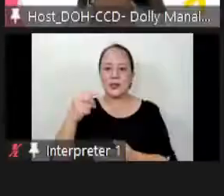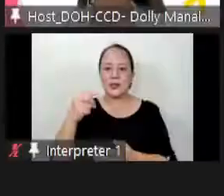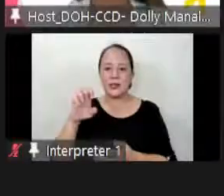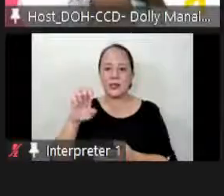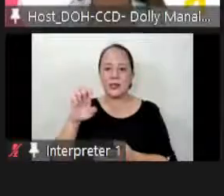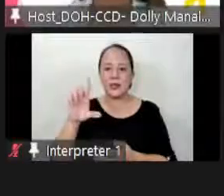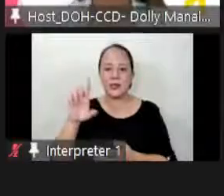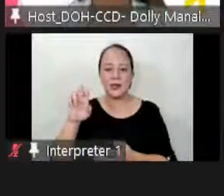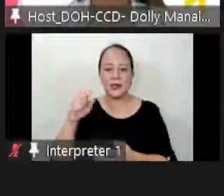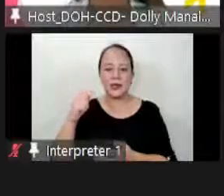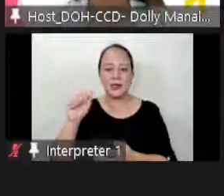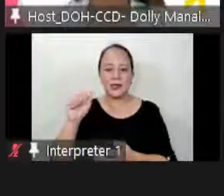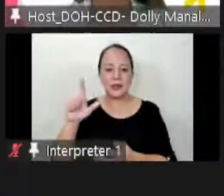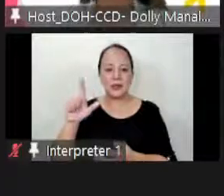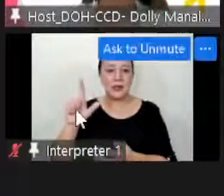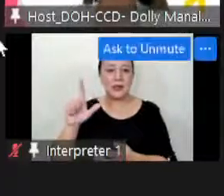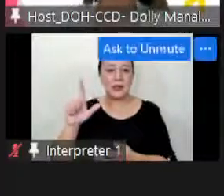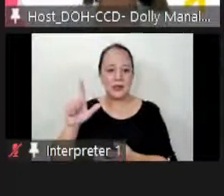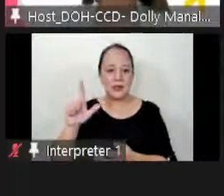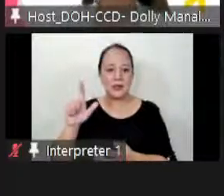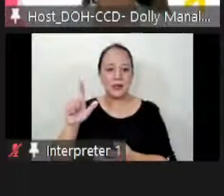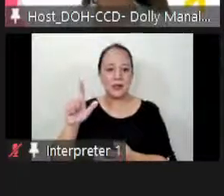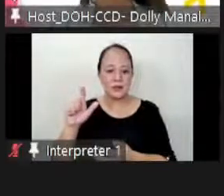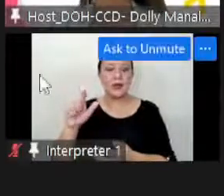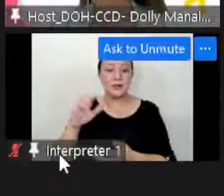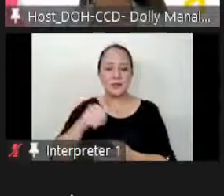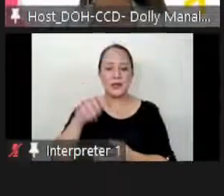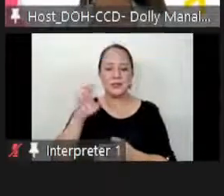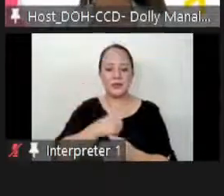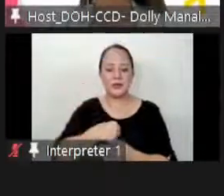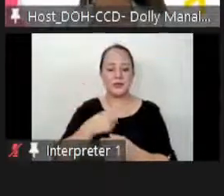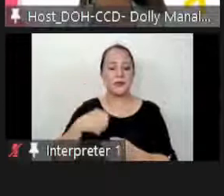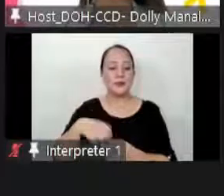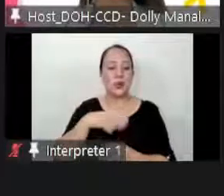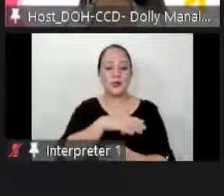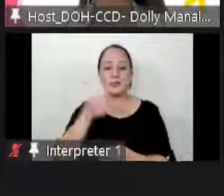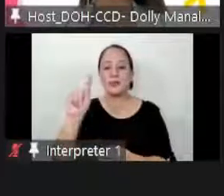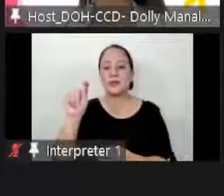of Representatives. Let's give her a virtual